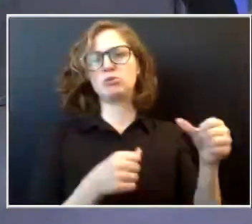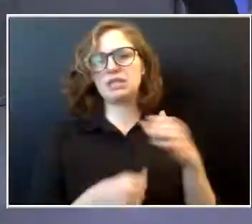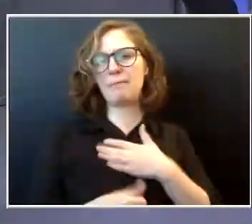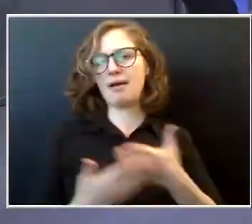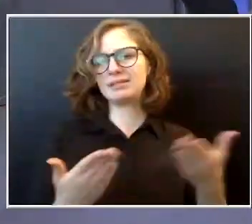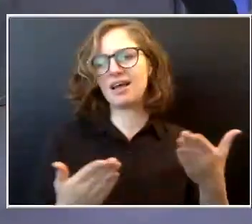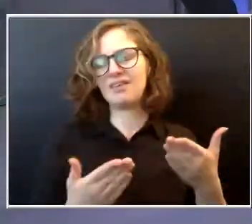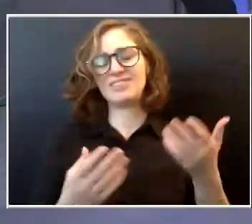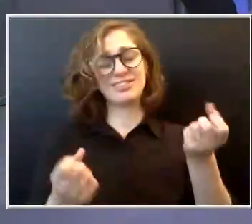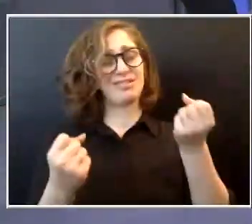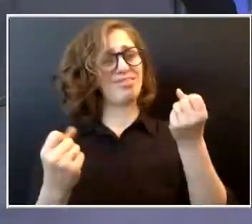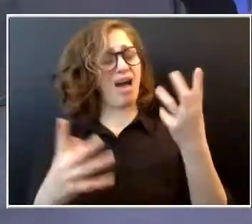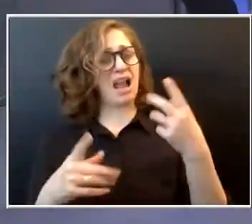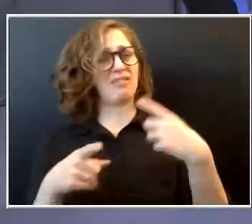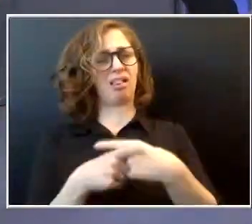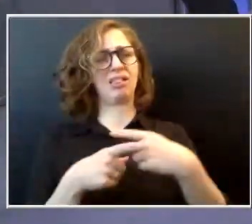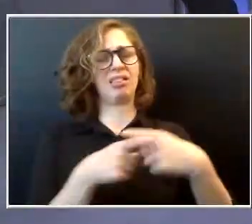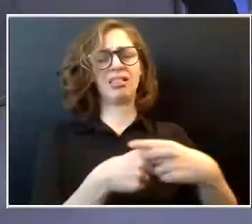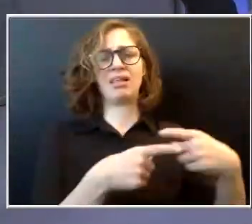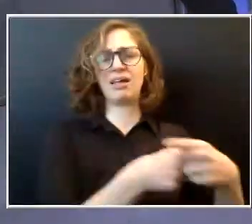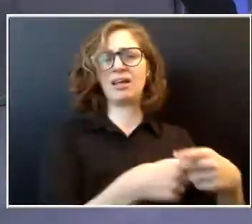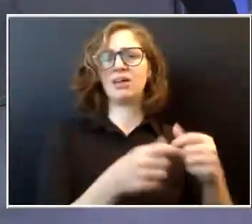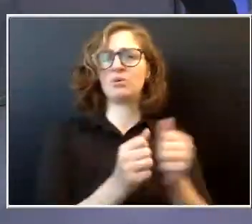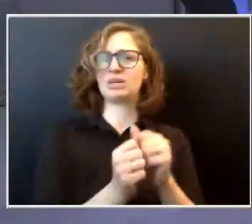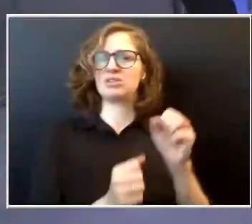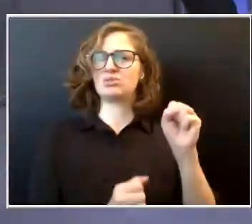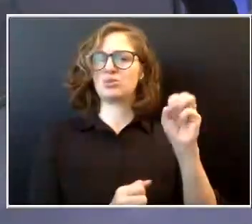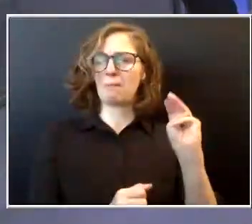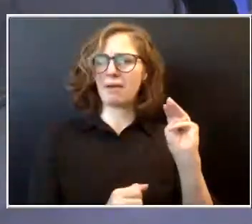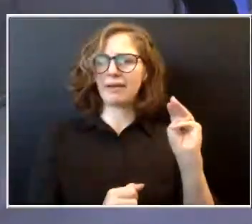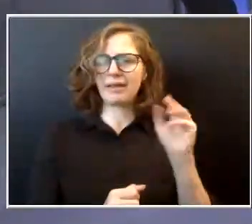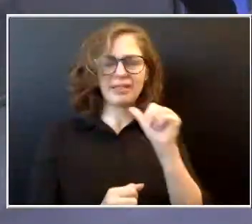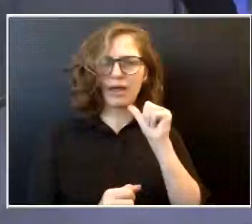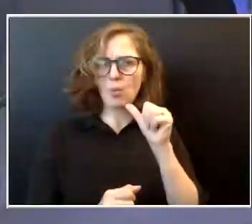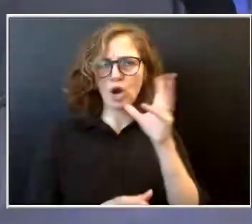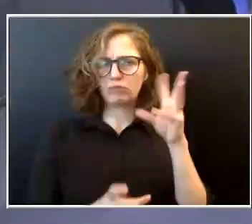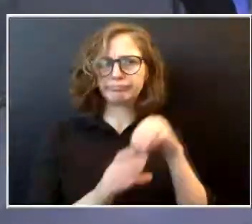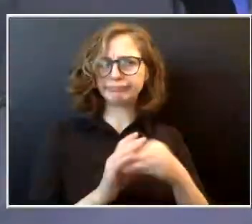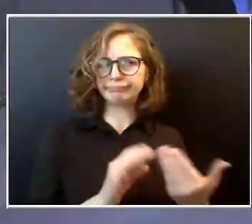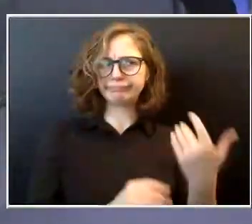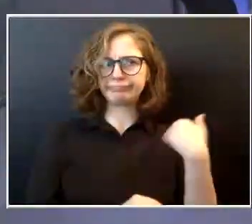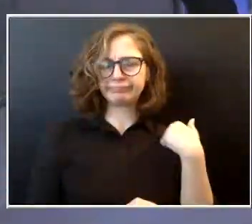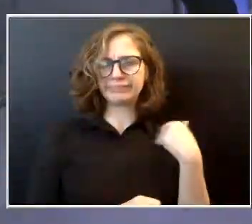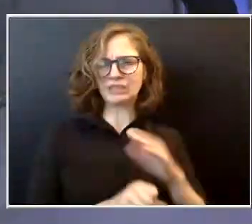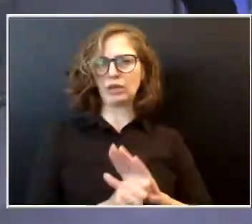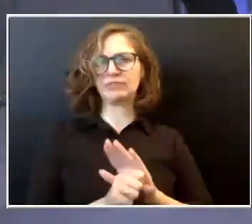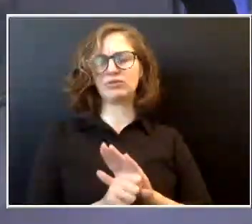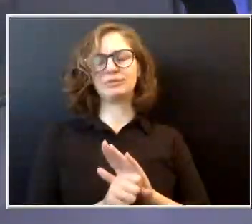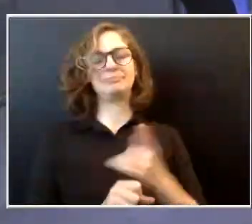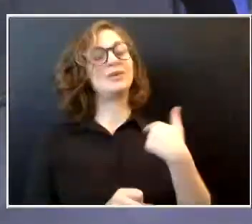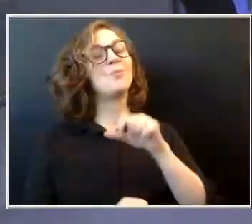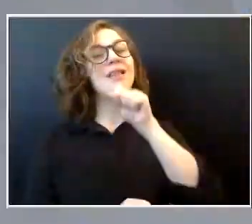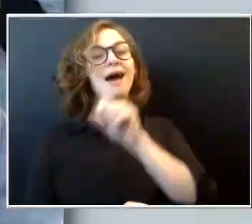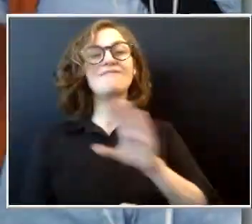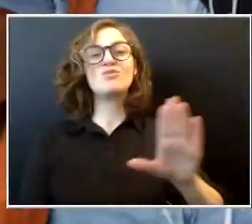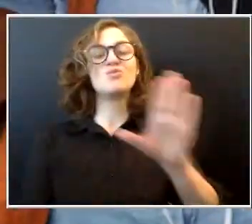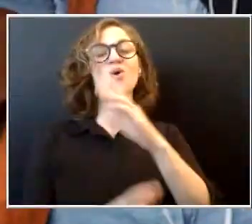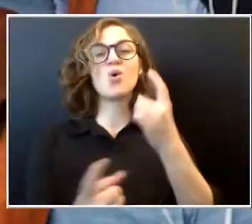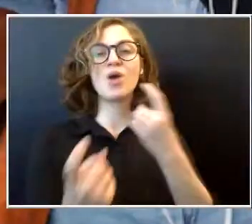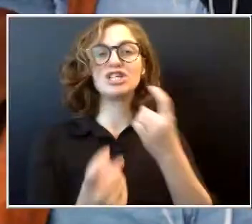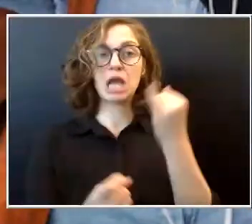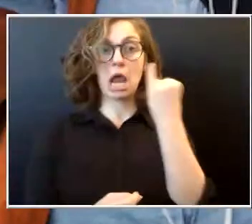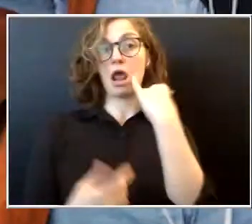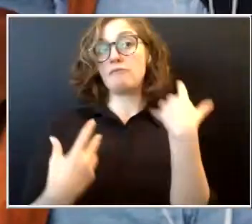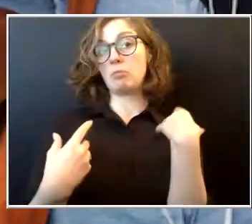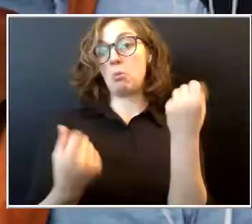now that haven't always Stressful. been part of the game, and it's just, very stressful. We love when you send in your questions, and if you're feeling brave today,